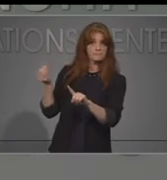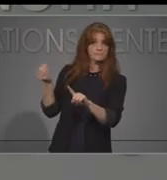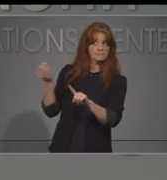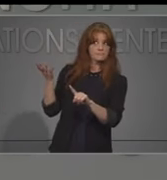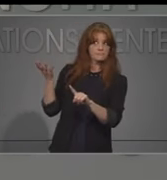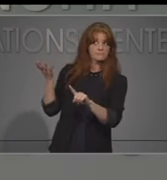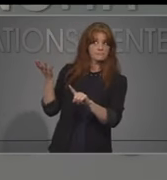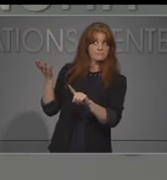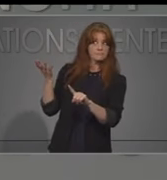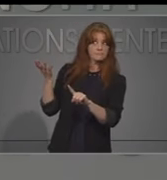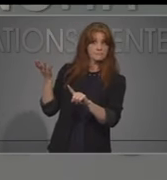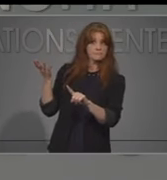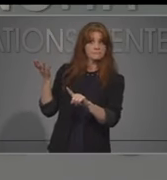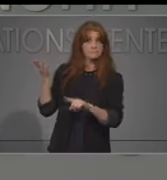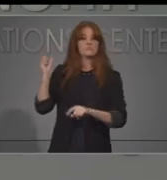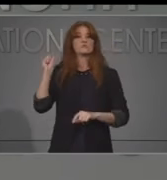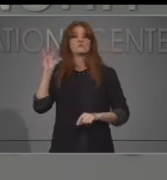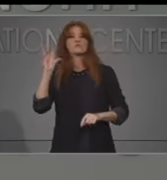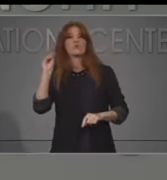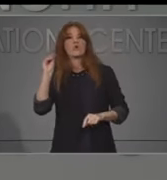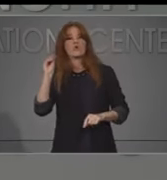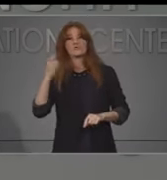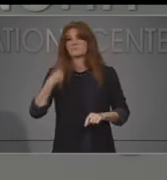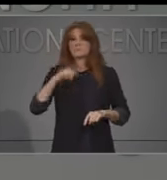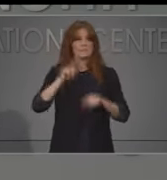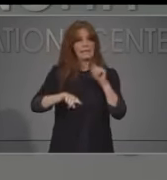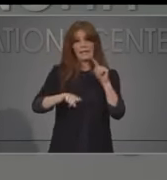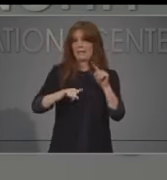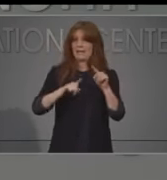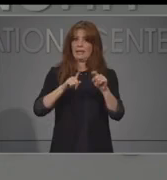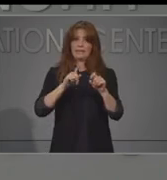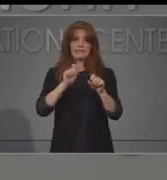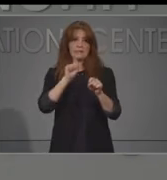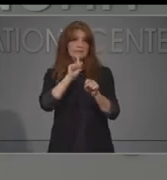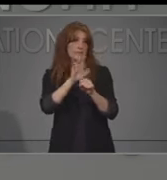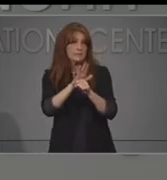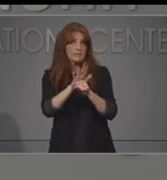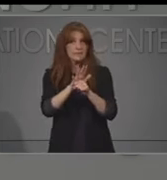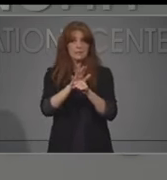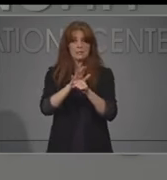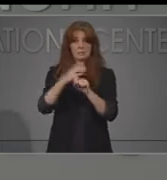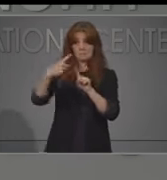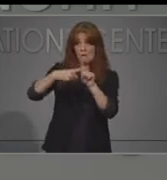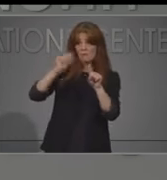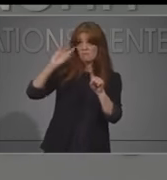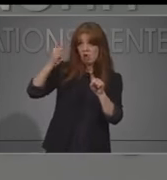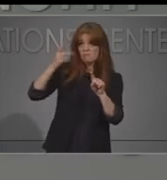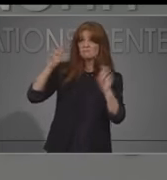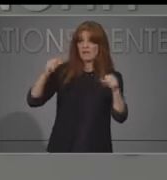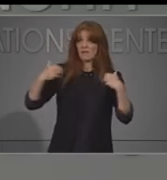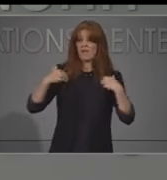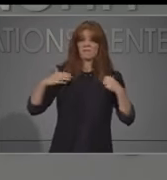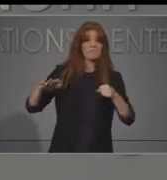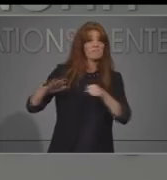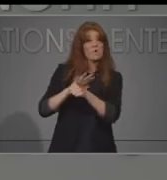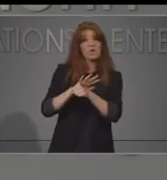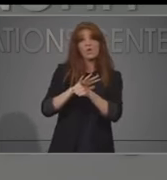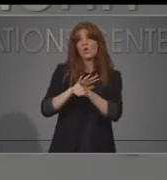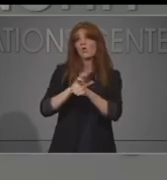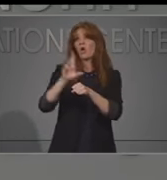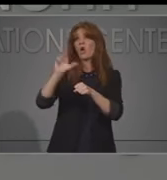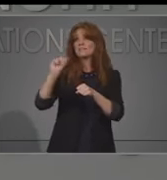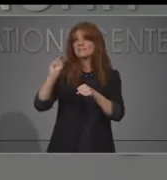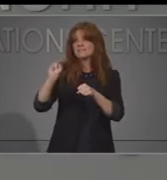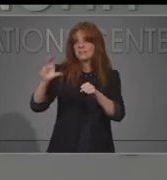from that. So we cannot guarantee them that in August they can have a full arena, but we want